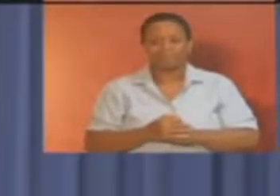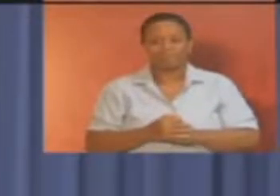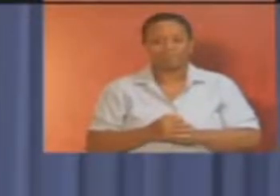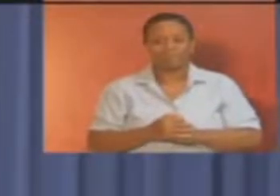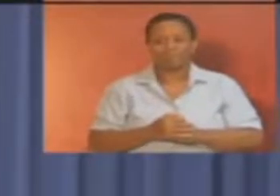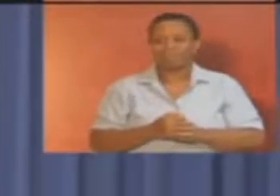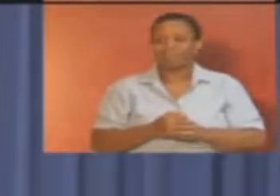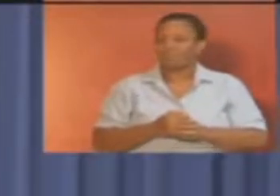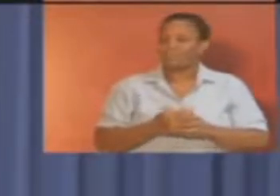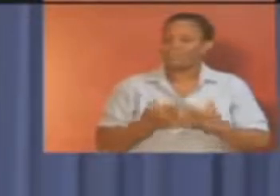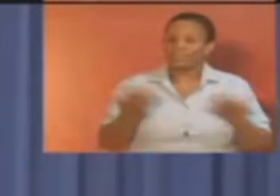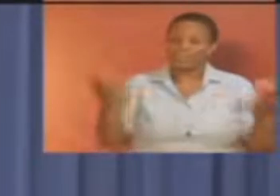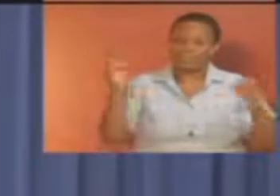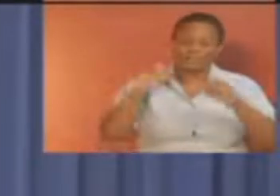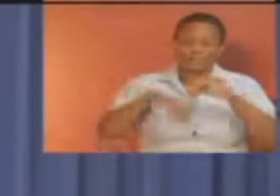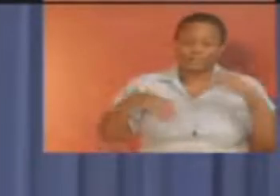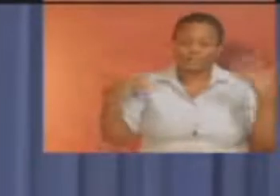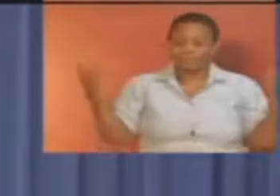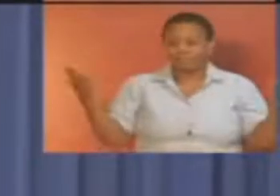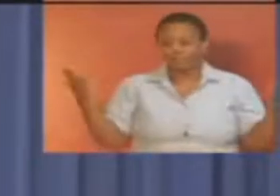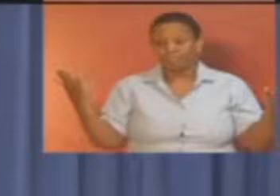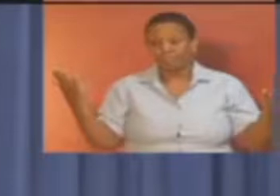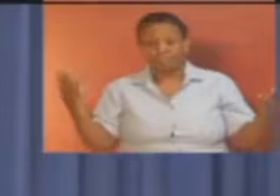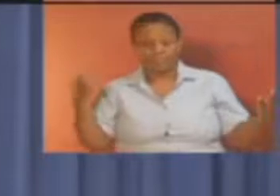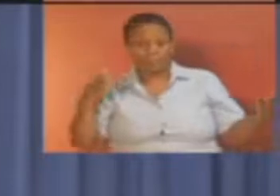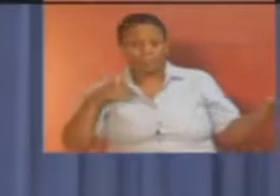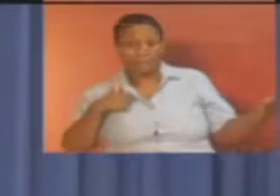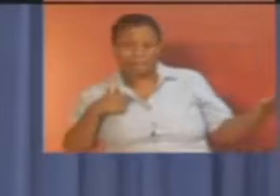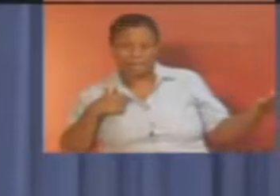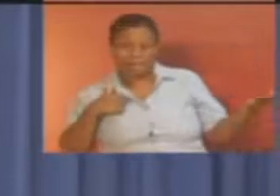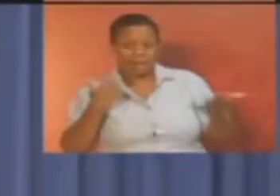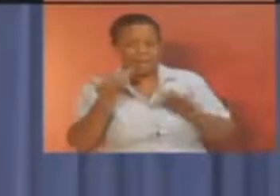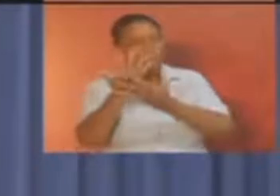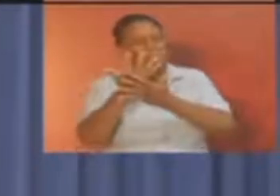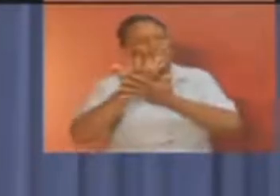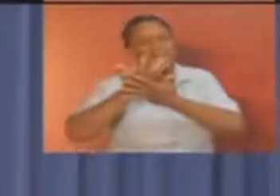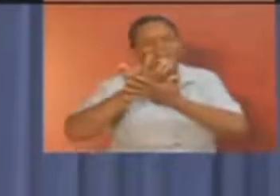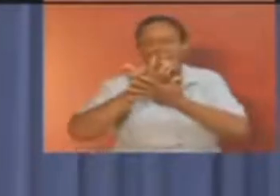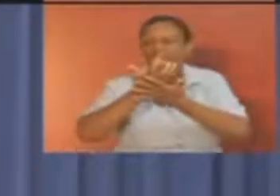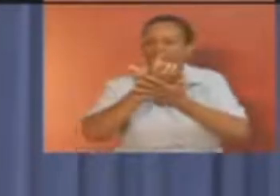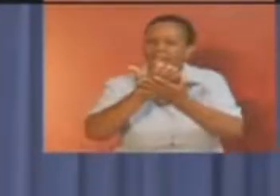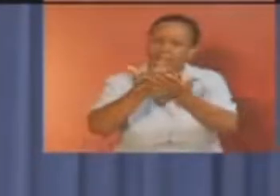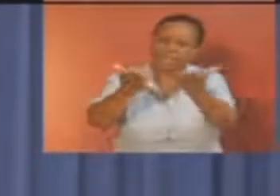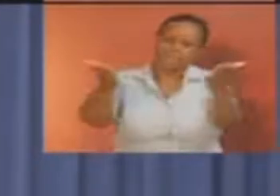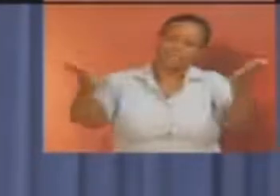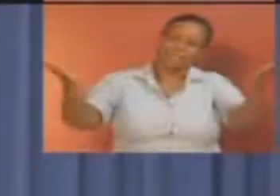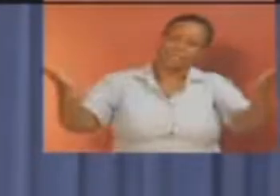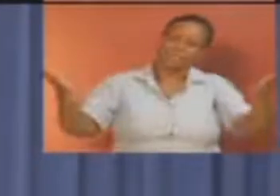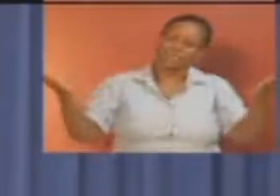So, I am appealing to the population again. It's not a life sentence.